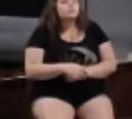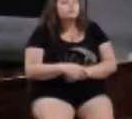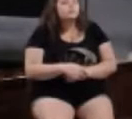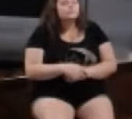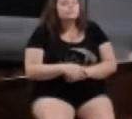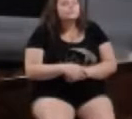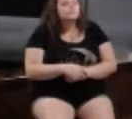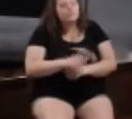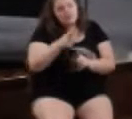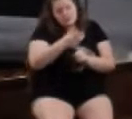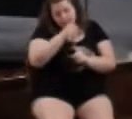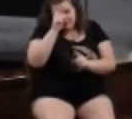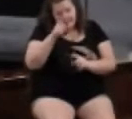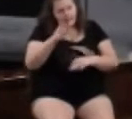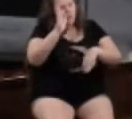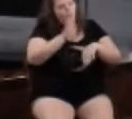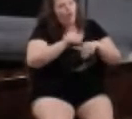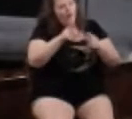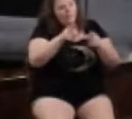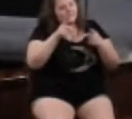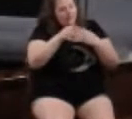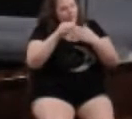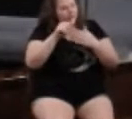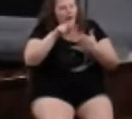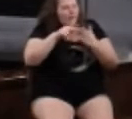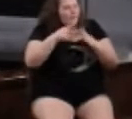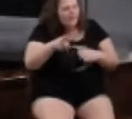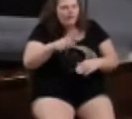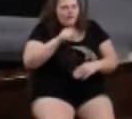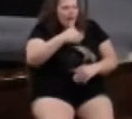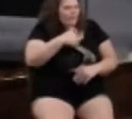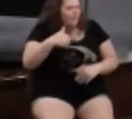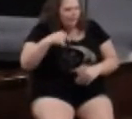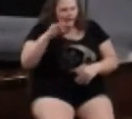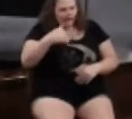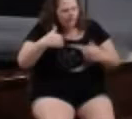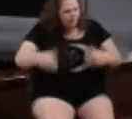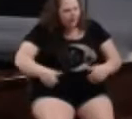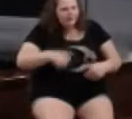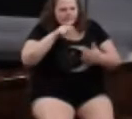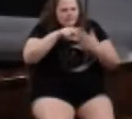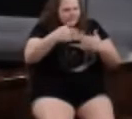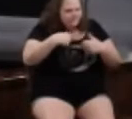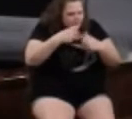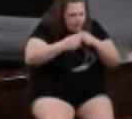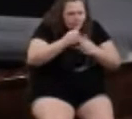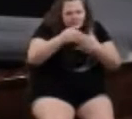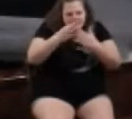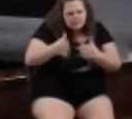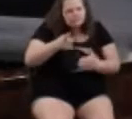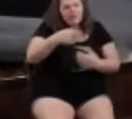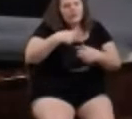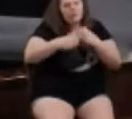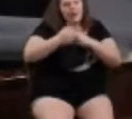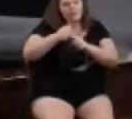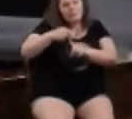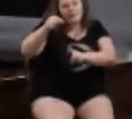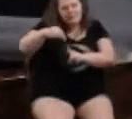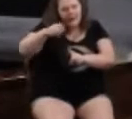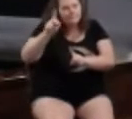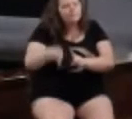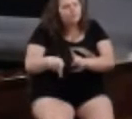just because they've been called to a position of leadership does not mean they are not a member of the body. That means you don't have a problem with leadership, you have a problem with that person,